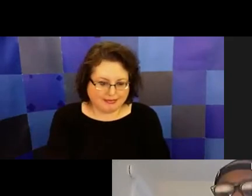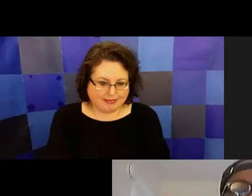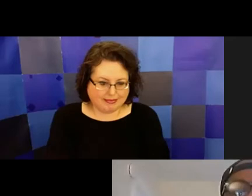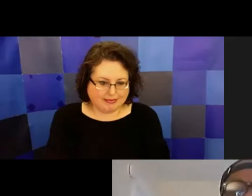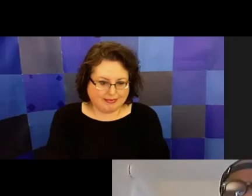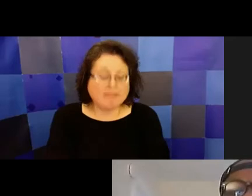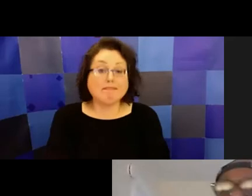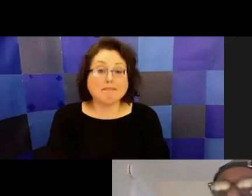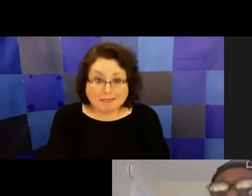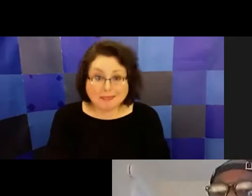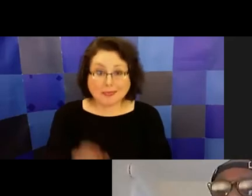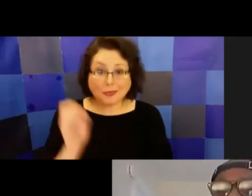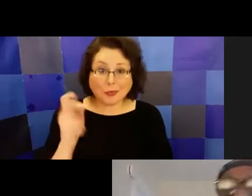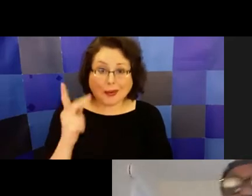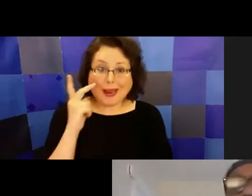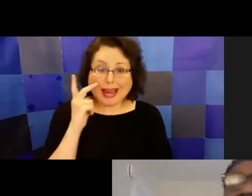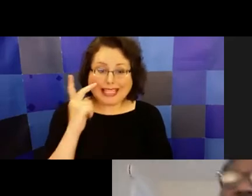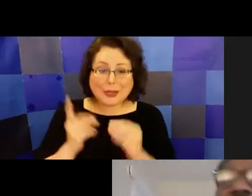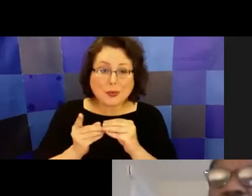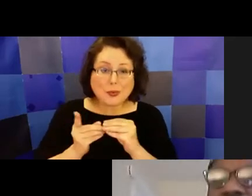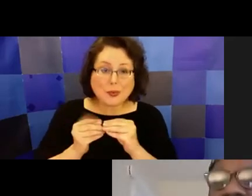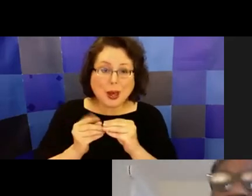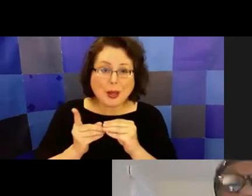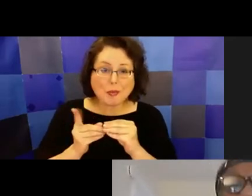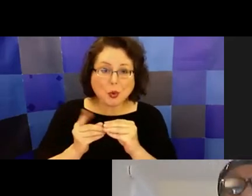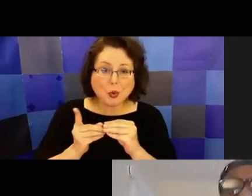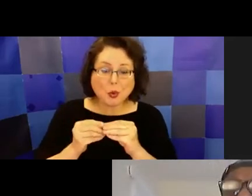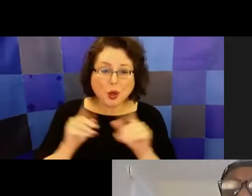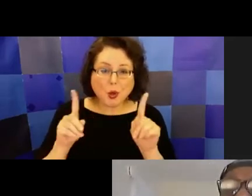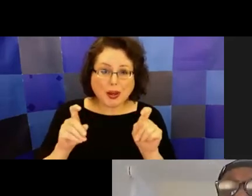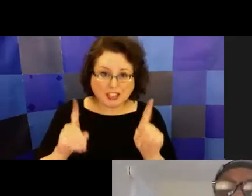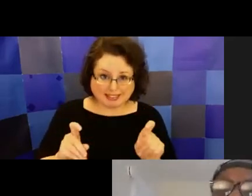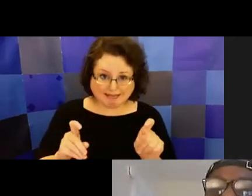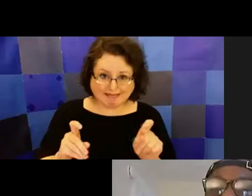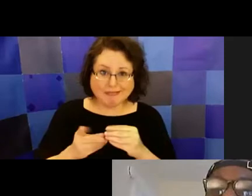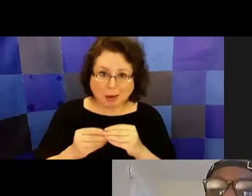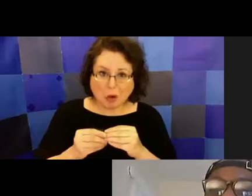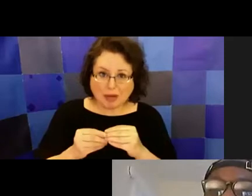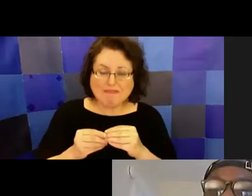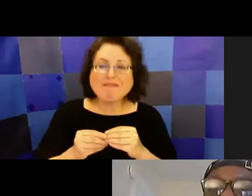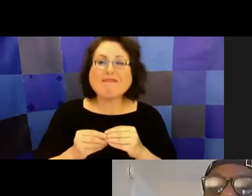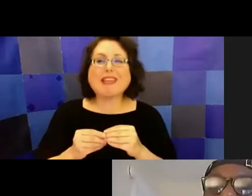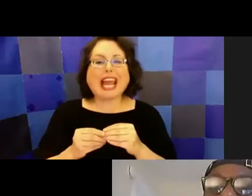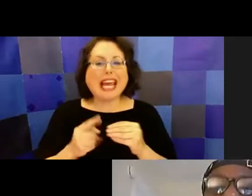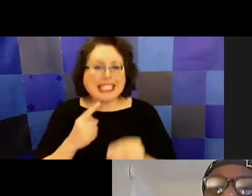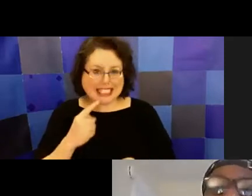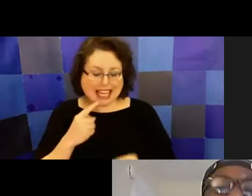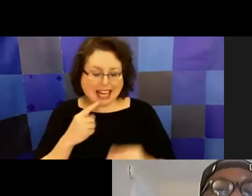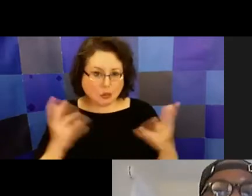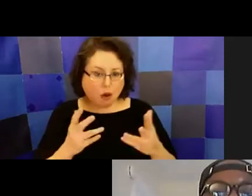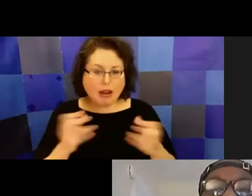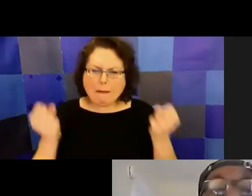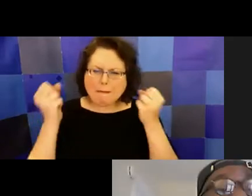So I'm seeing one more, okay, yes. So I'm seeing one more question. So it says, many